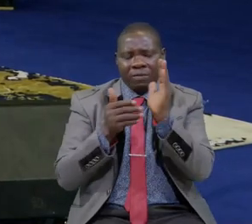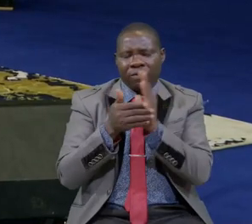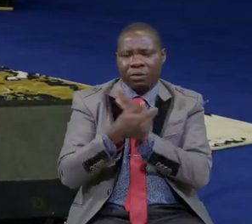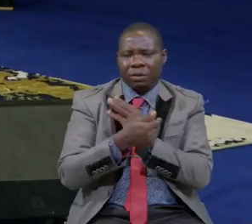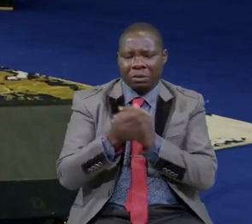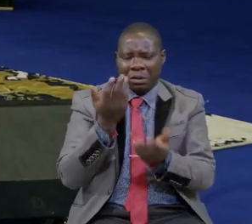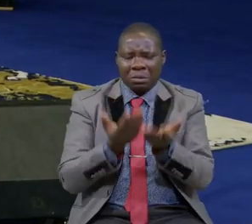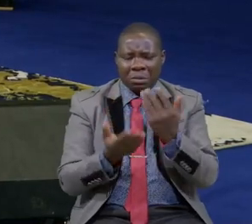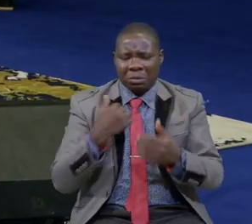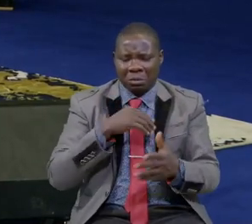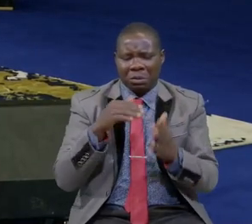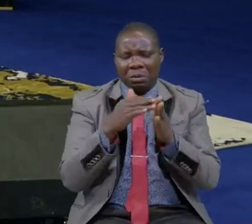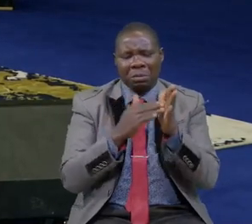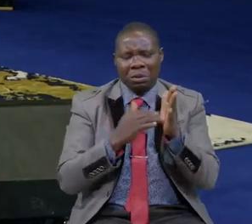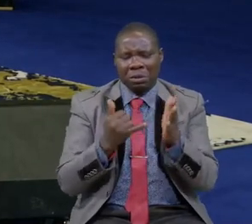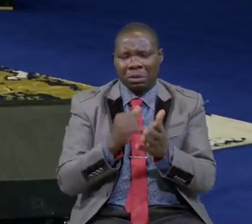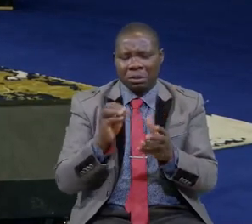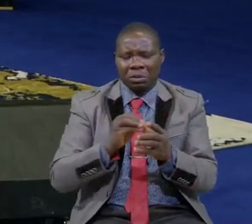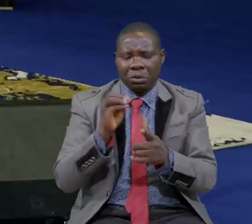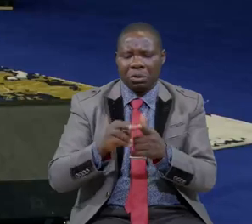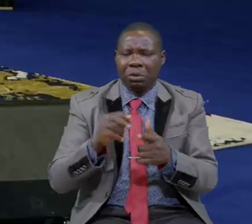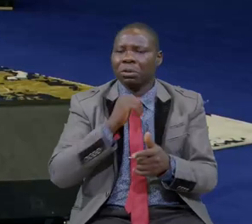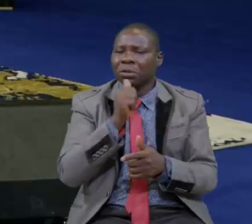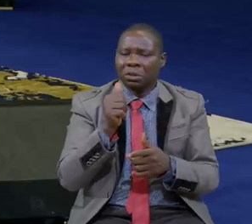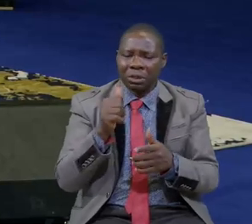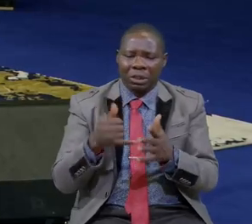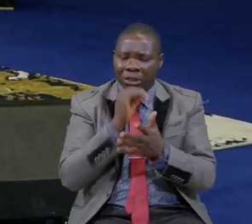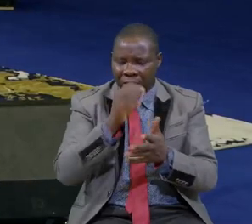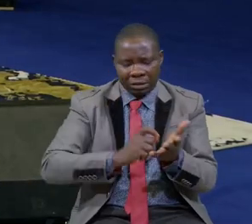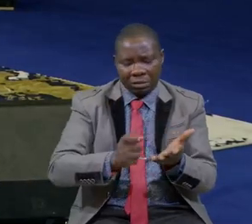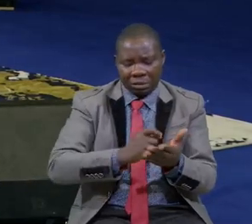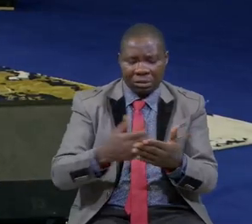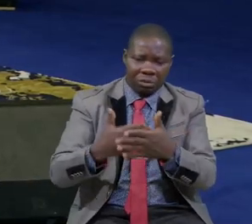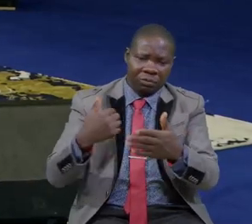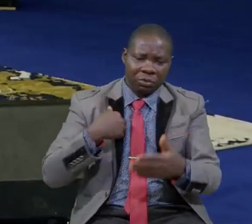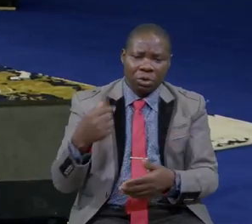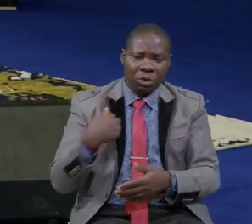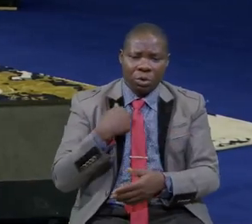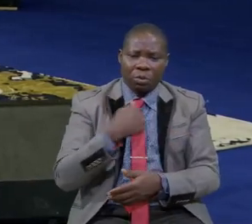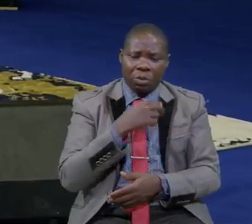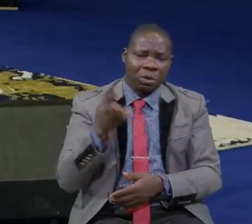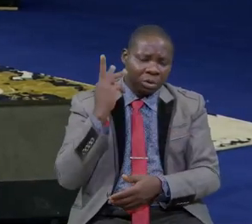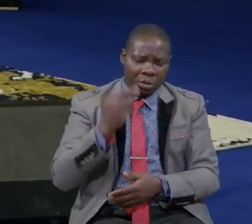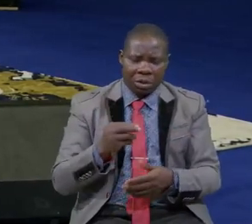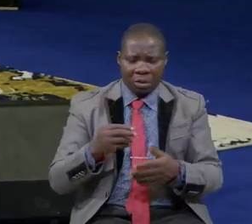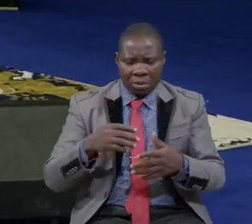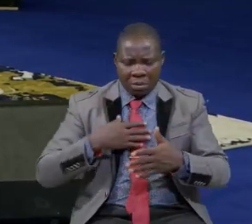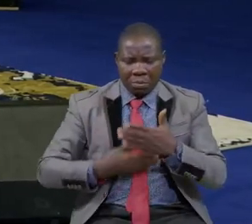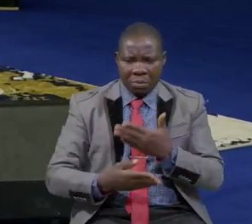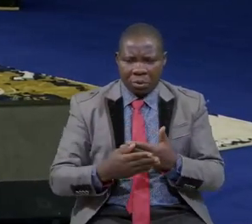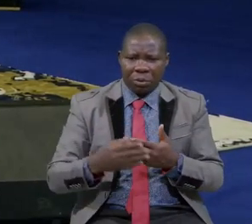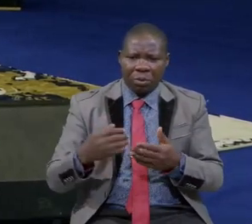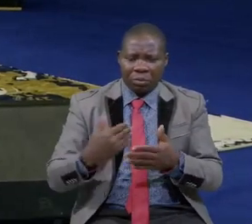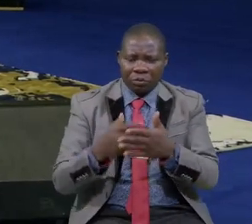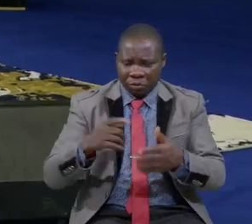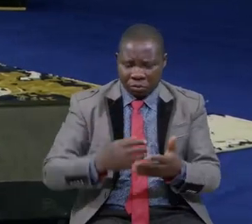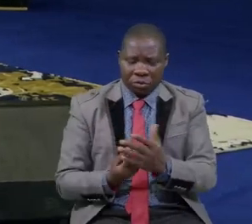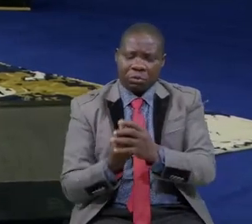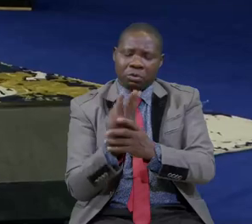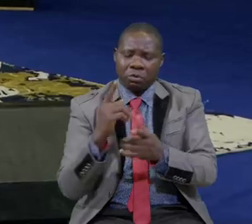before we were born. It's been reaching before you grew up enough to commit fornication. It has